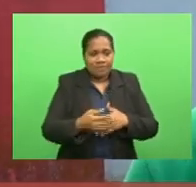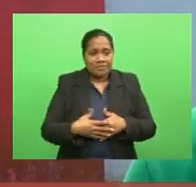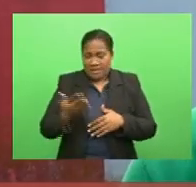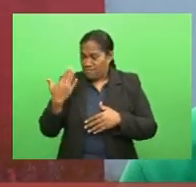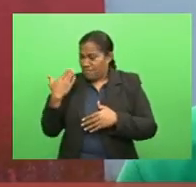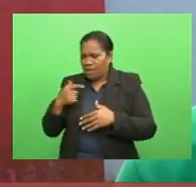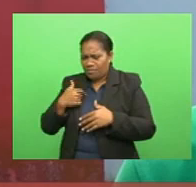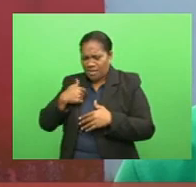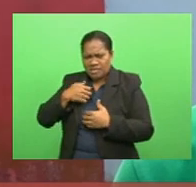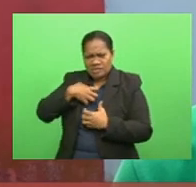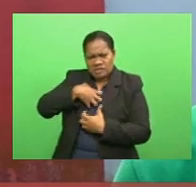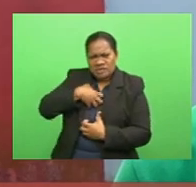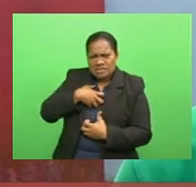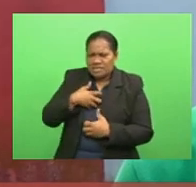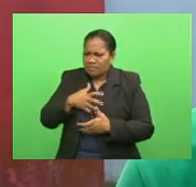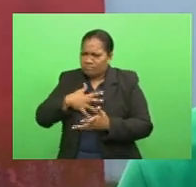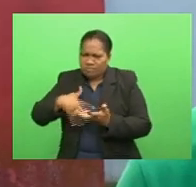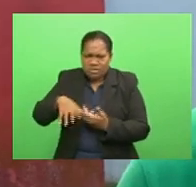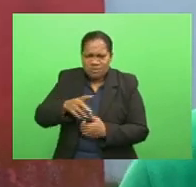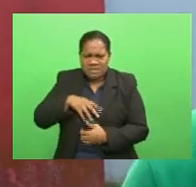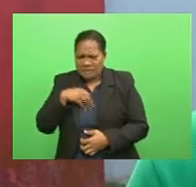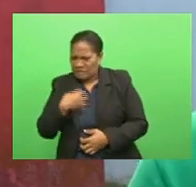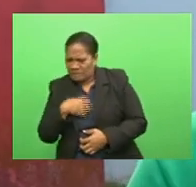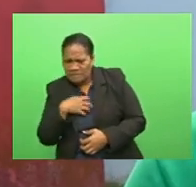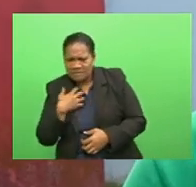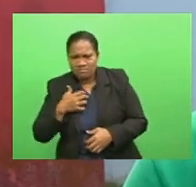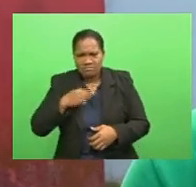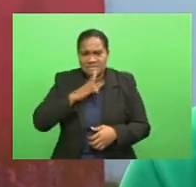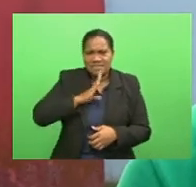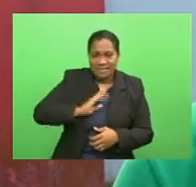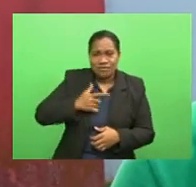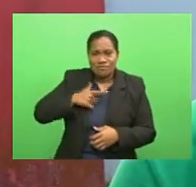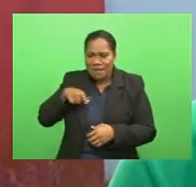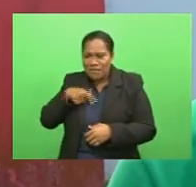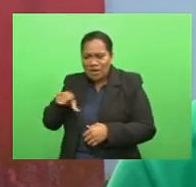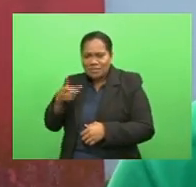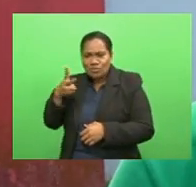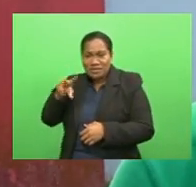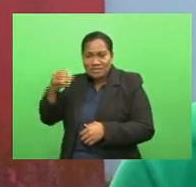feeling. I was frustrated, I was sad, but then